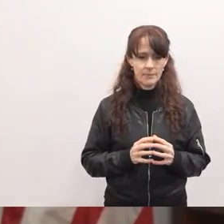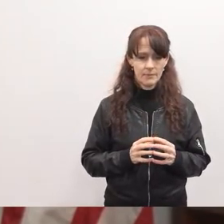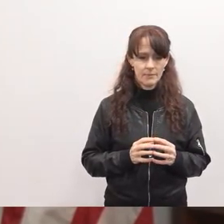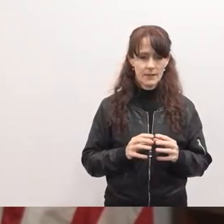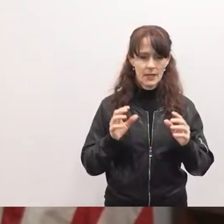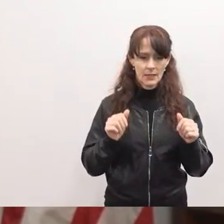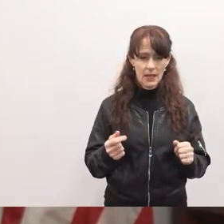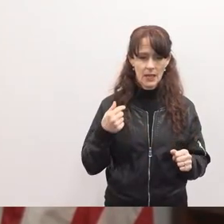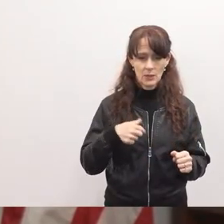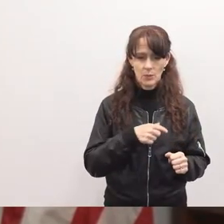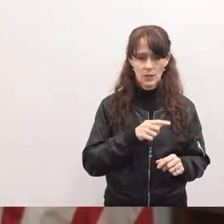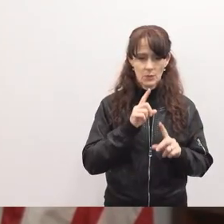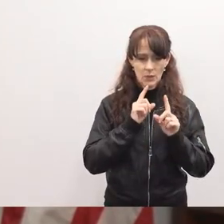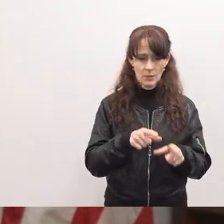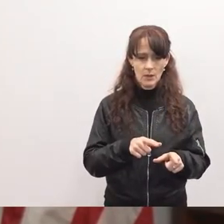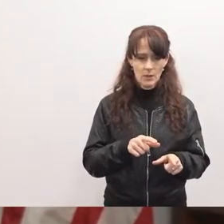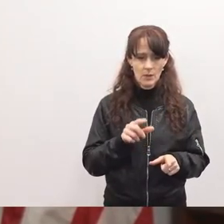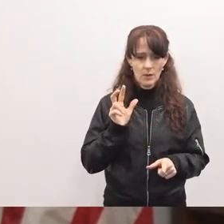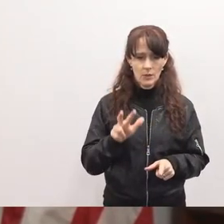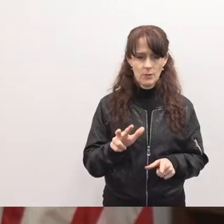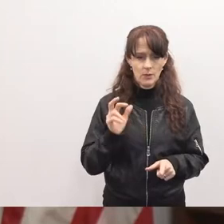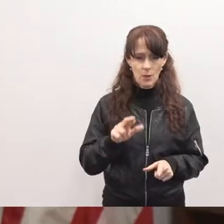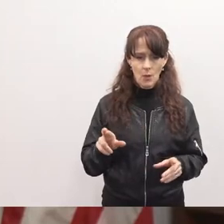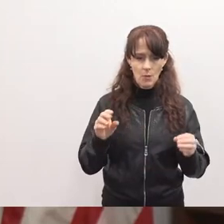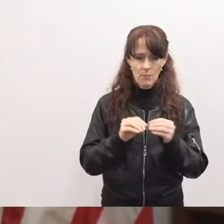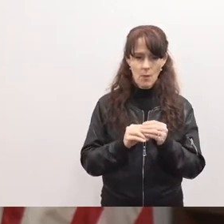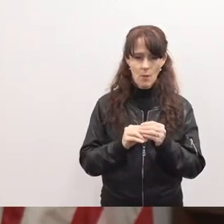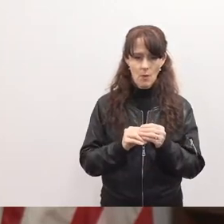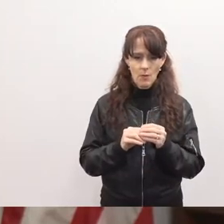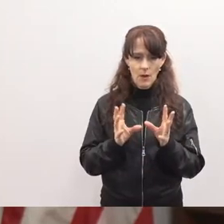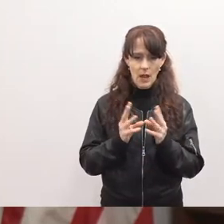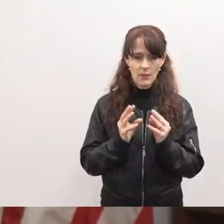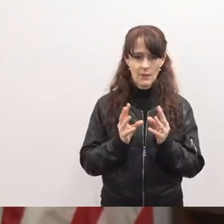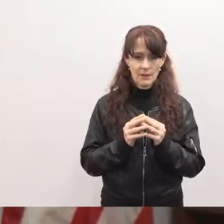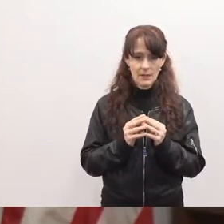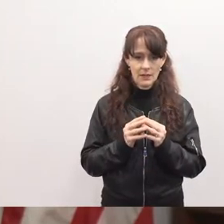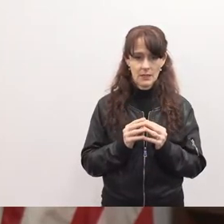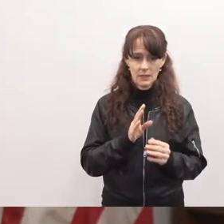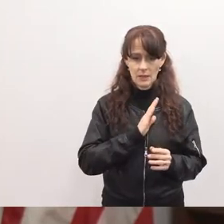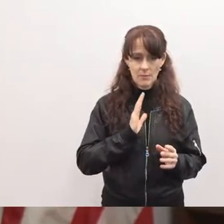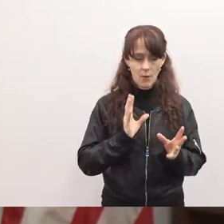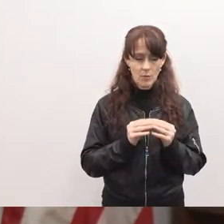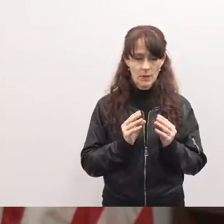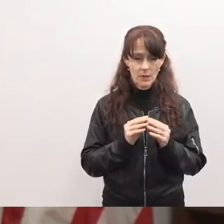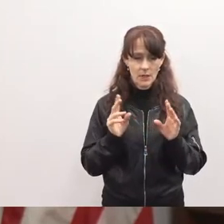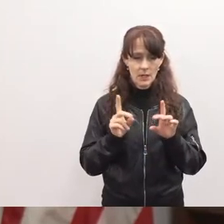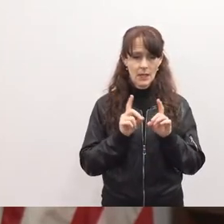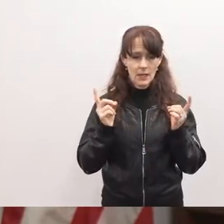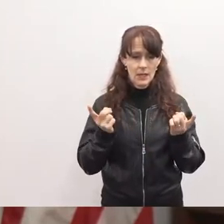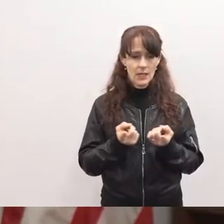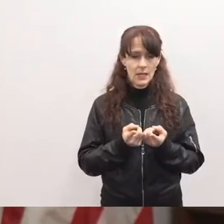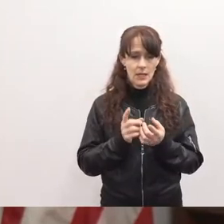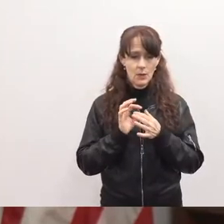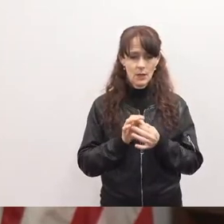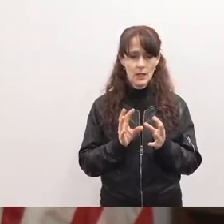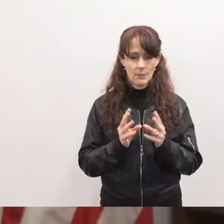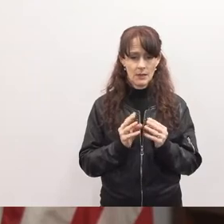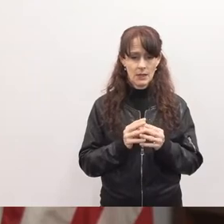Can we respond if three or more of us are at this meeting? It's not a board meeting, but it is a district-related